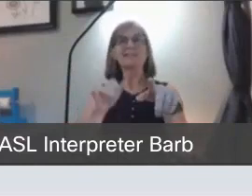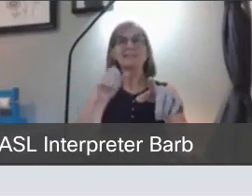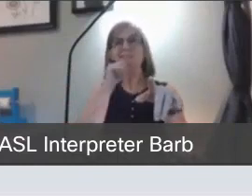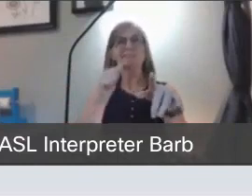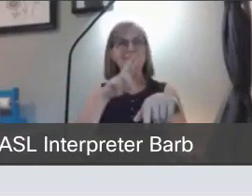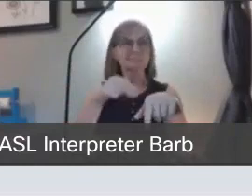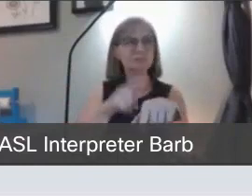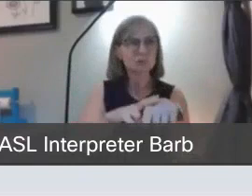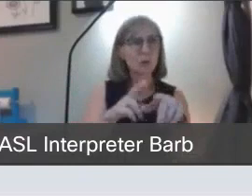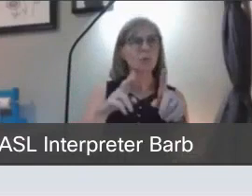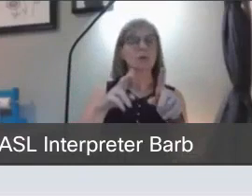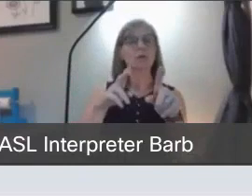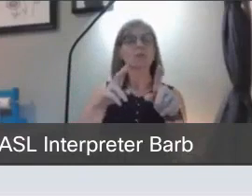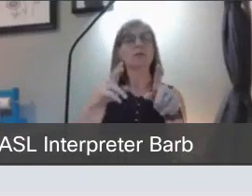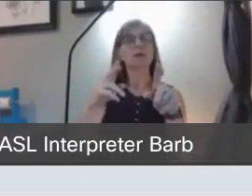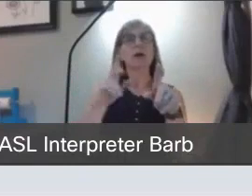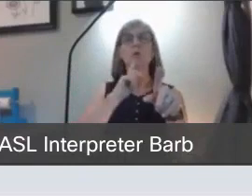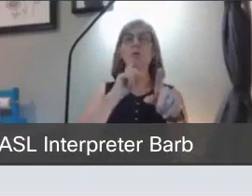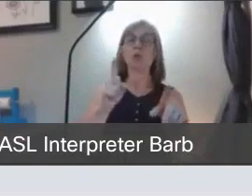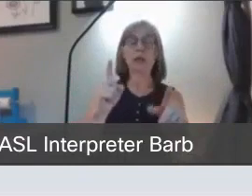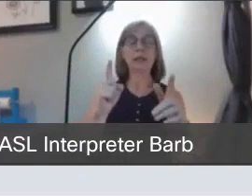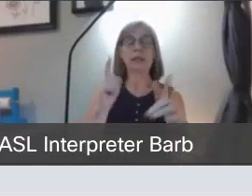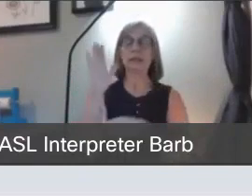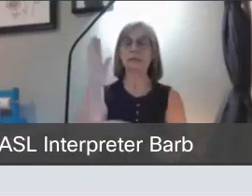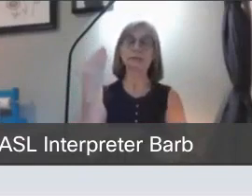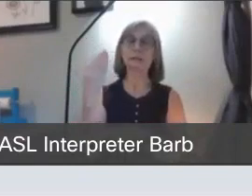one that we have used in other locations that actually works quite well.